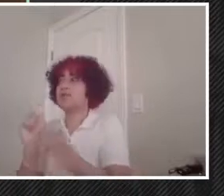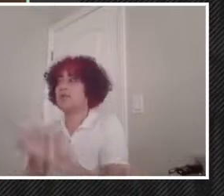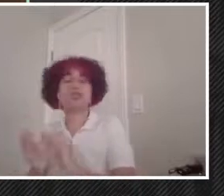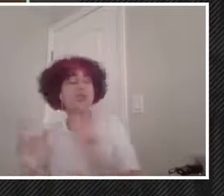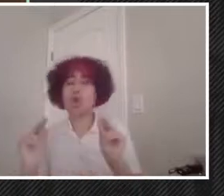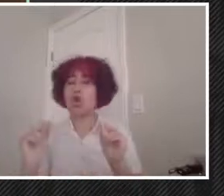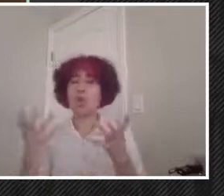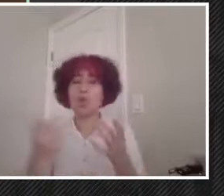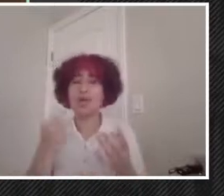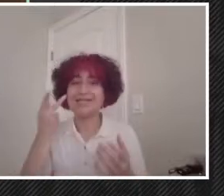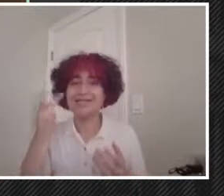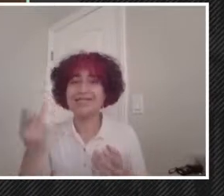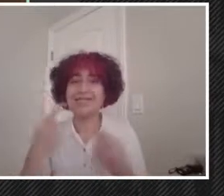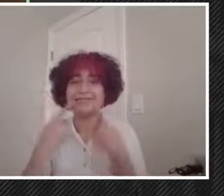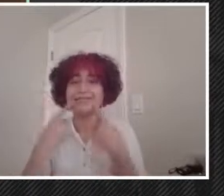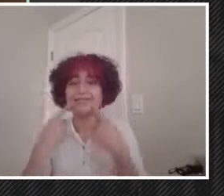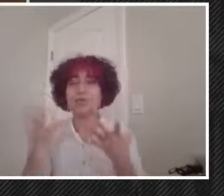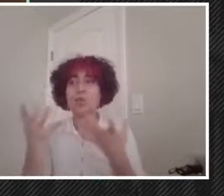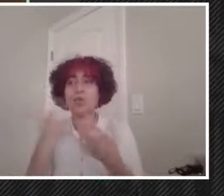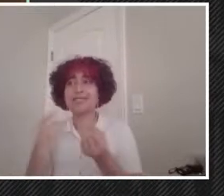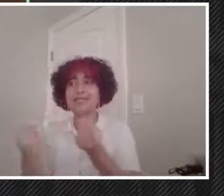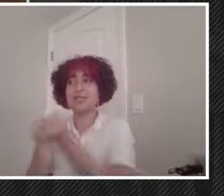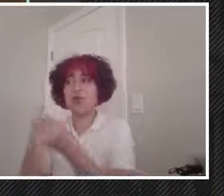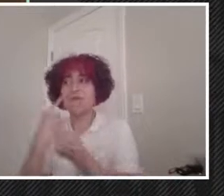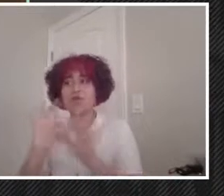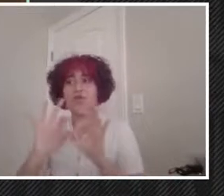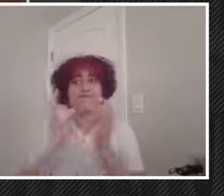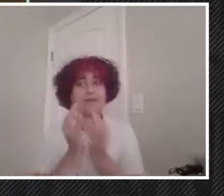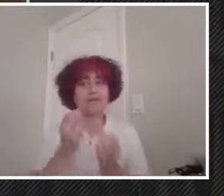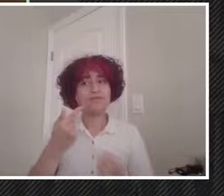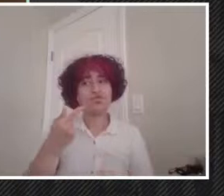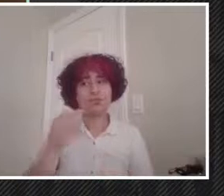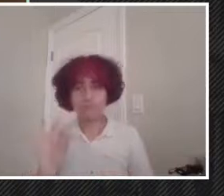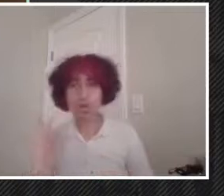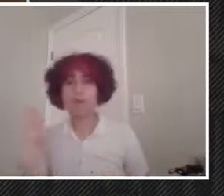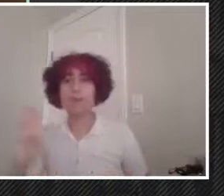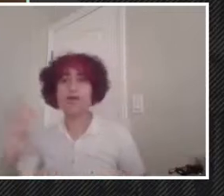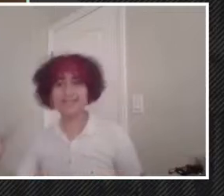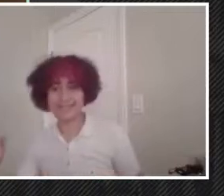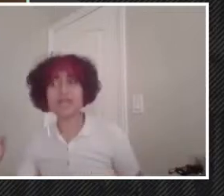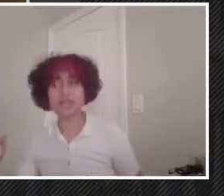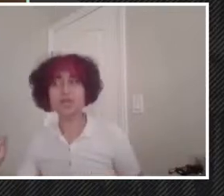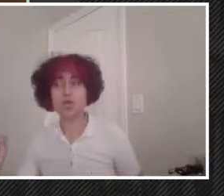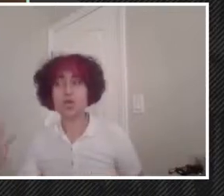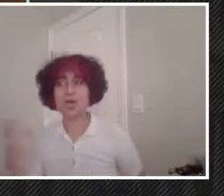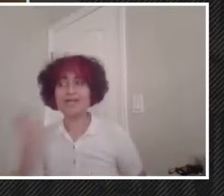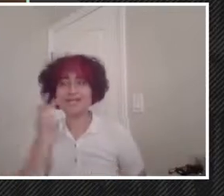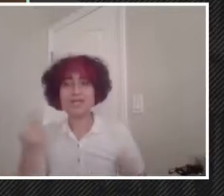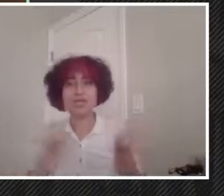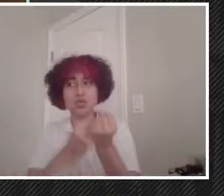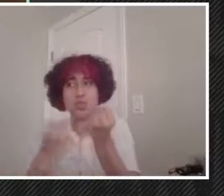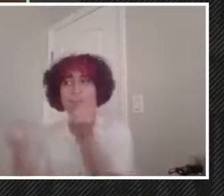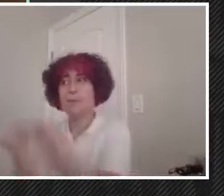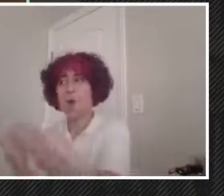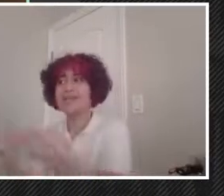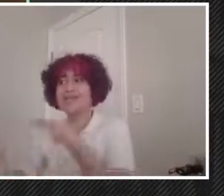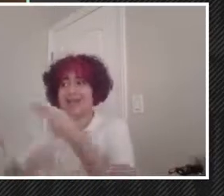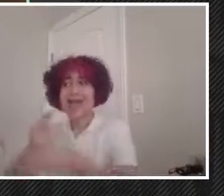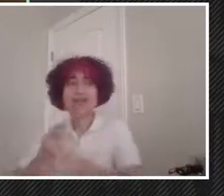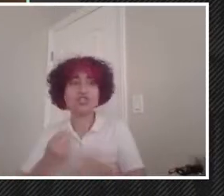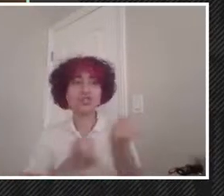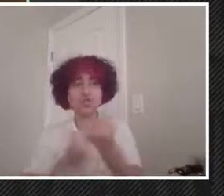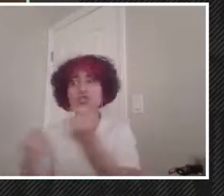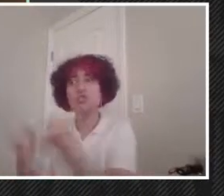convictions for George Floyd, and where the law does not make that easy, where qualified